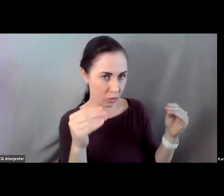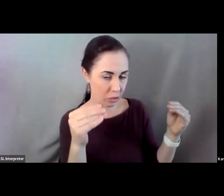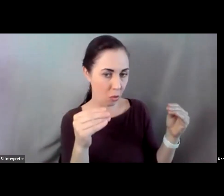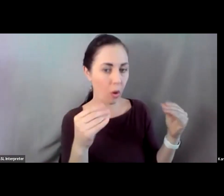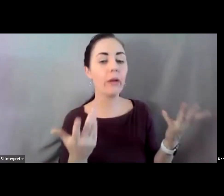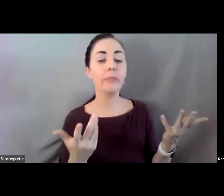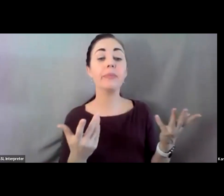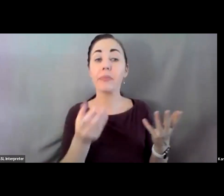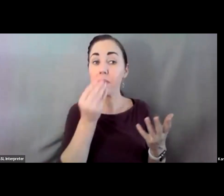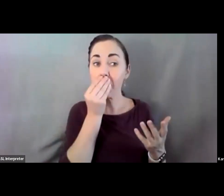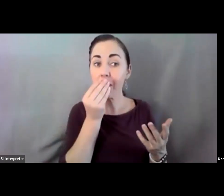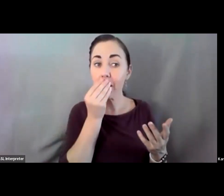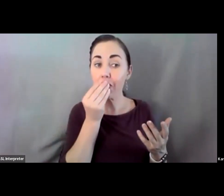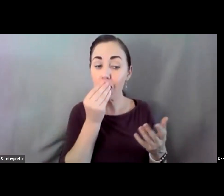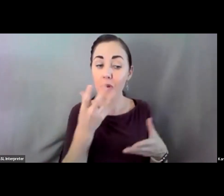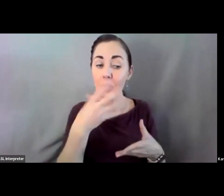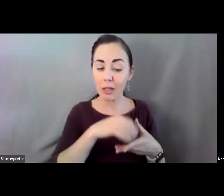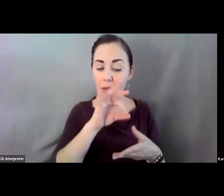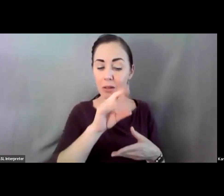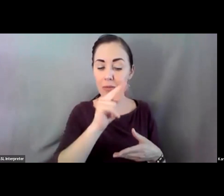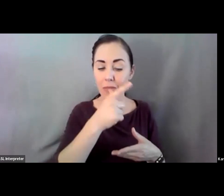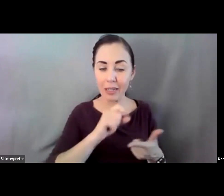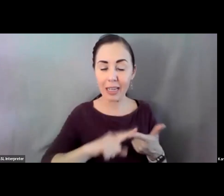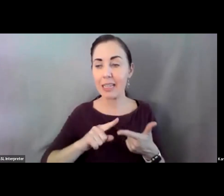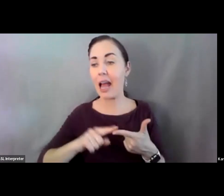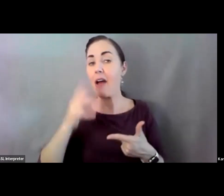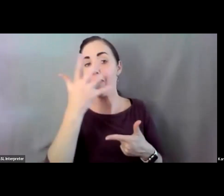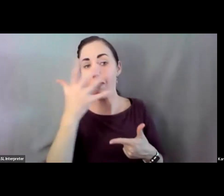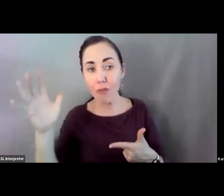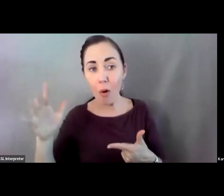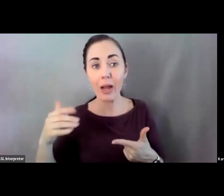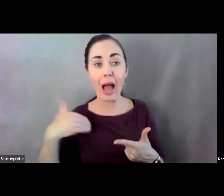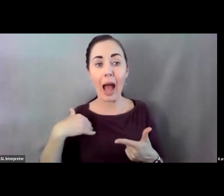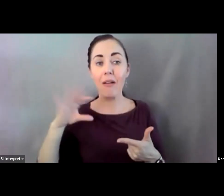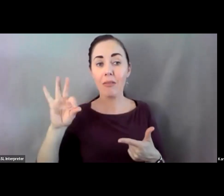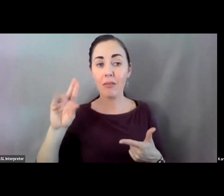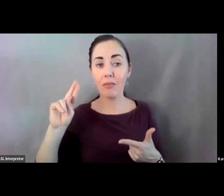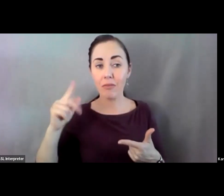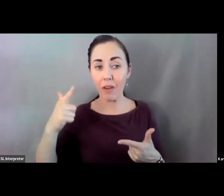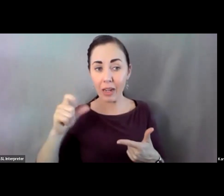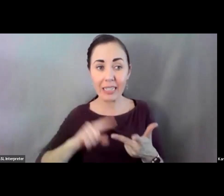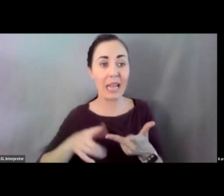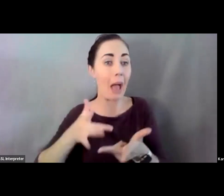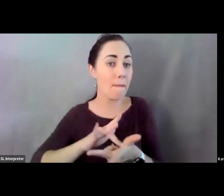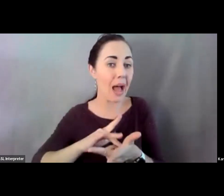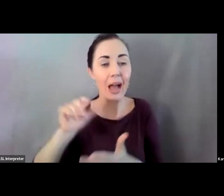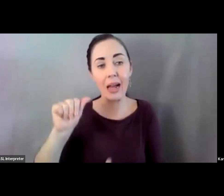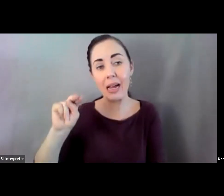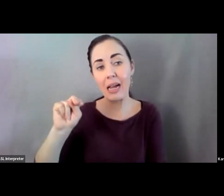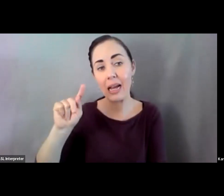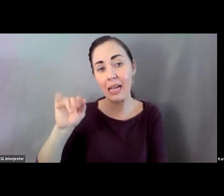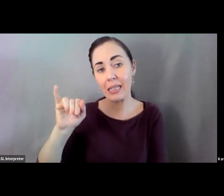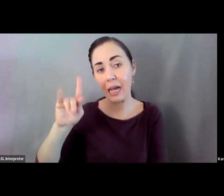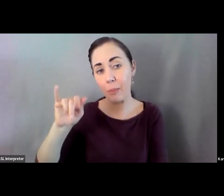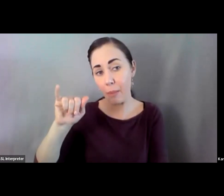in food and they're in forests, and they're also used for antibiotics. They're super important. Now, before we finish up,